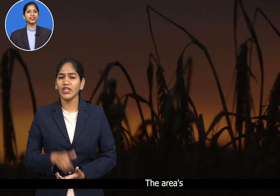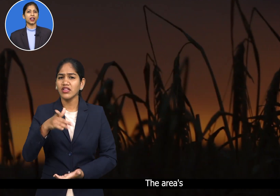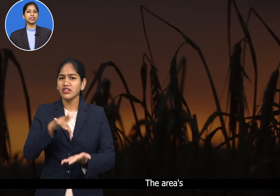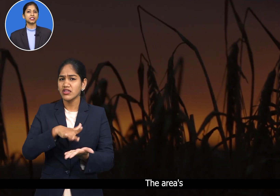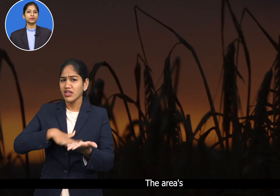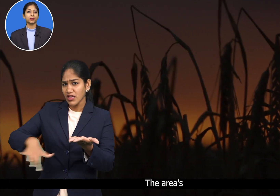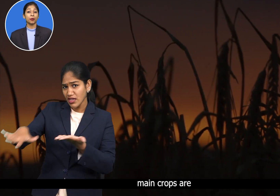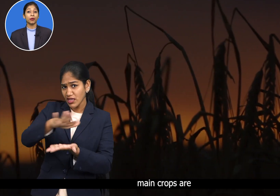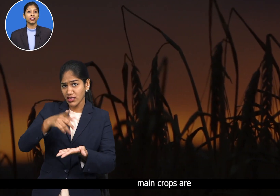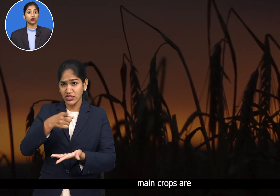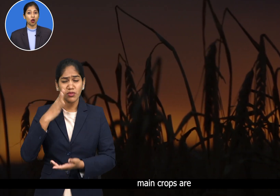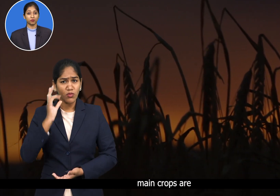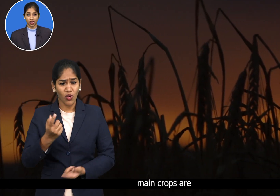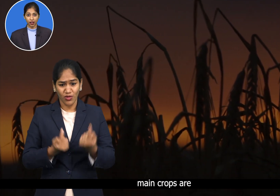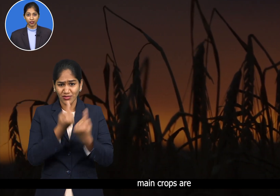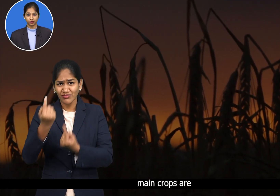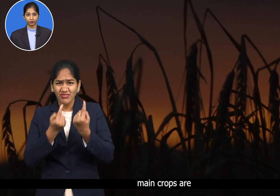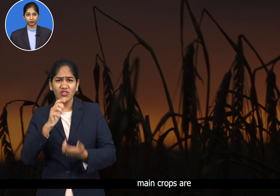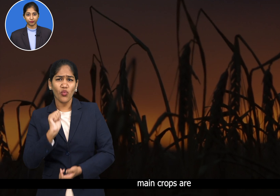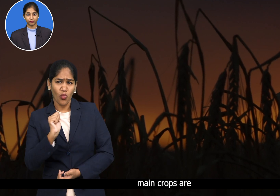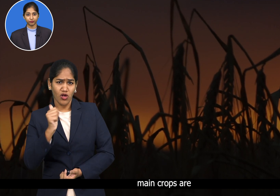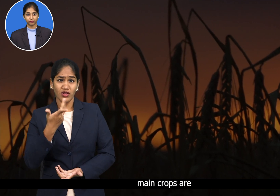The area's main crops are